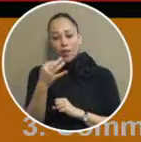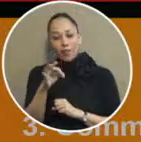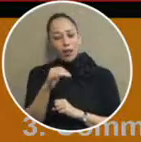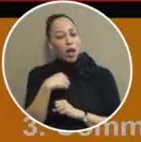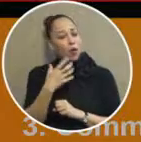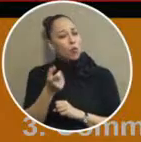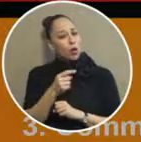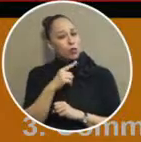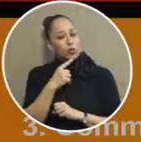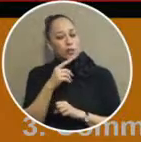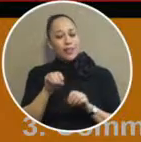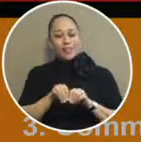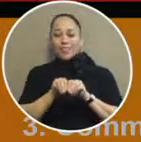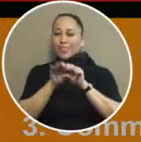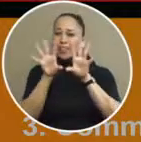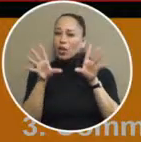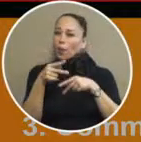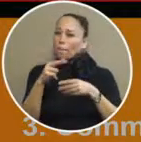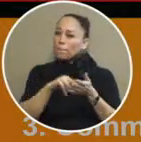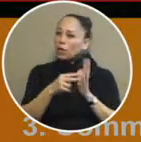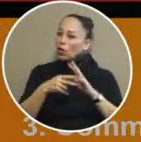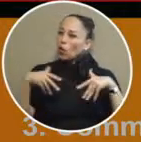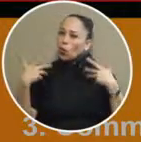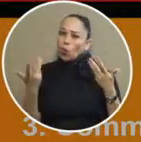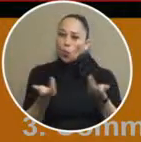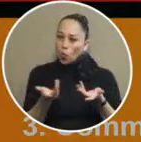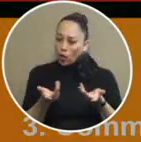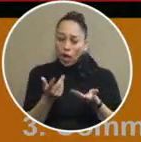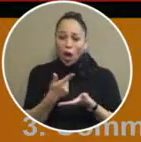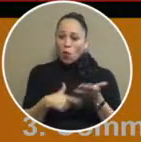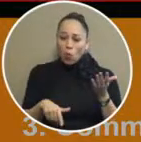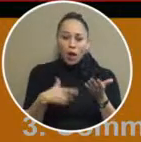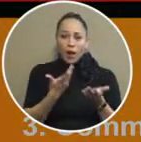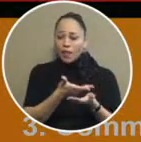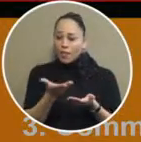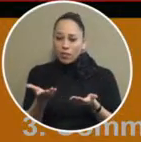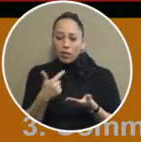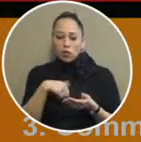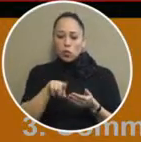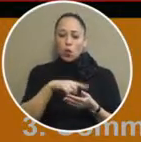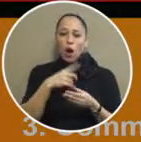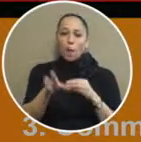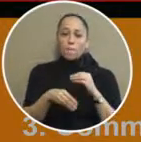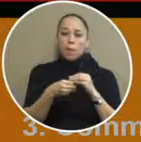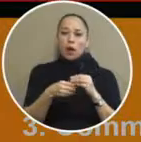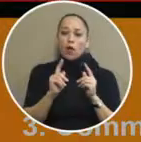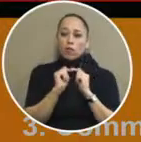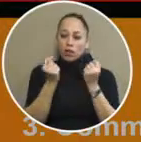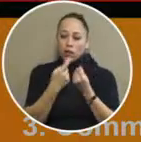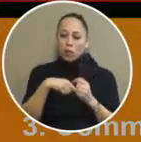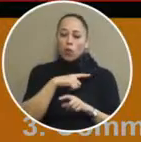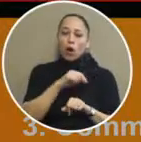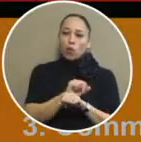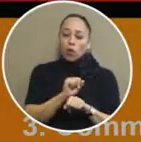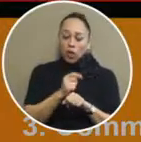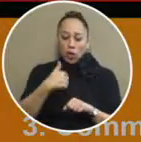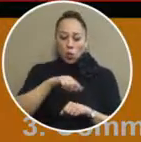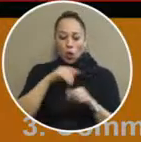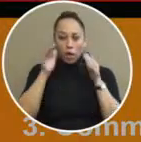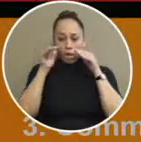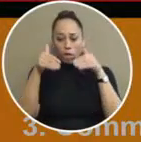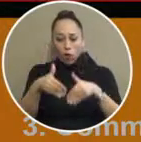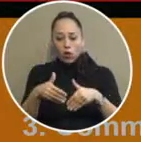very clear about what that means and what the things our part of the team are working on. We are focused